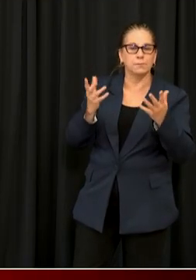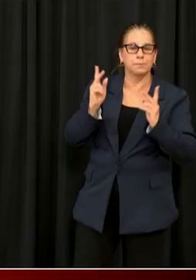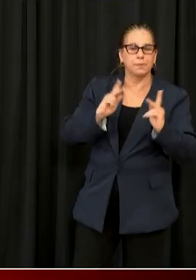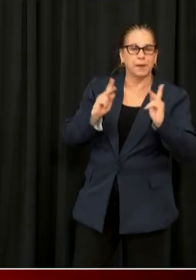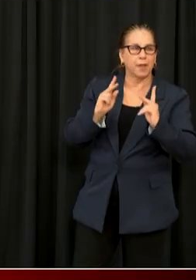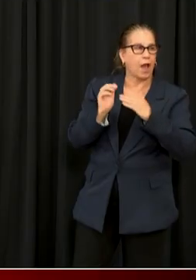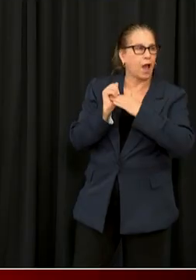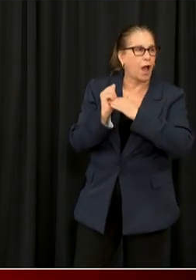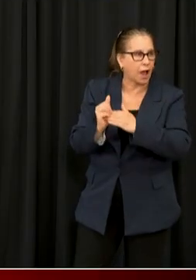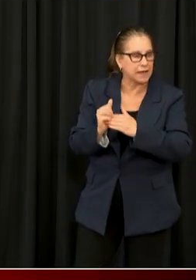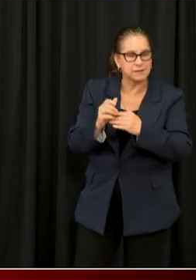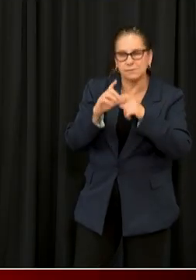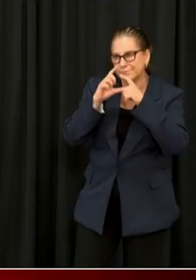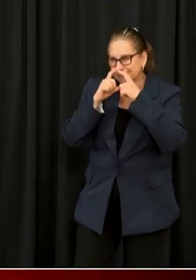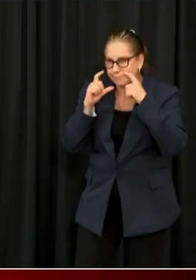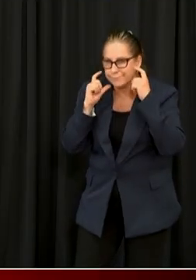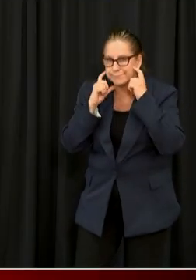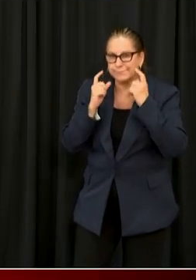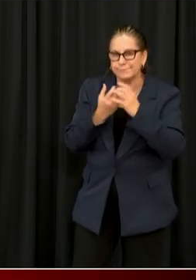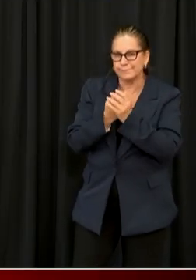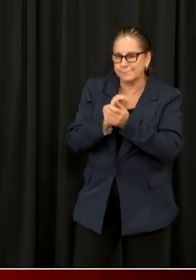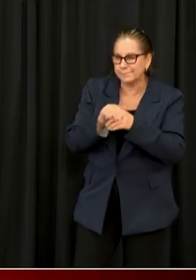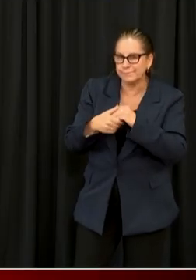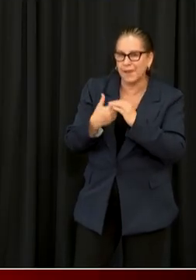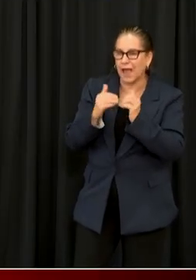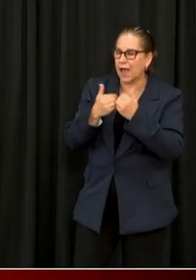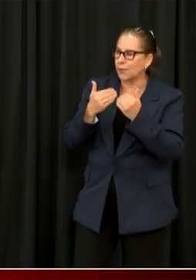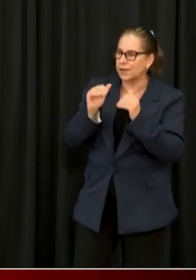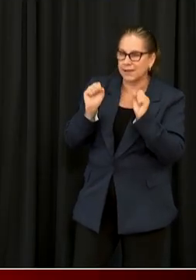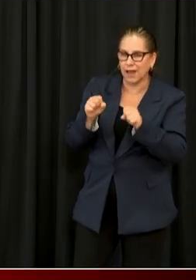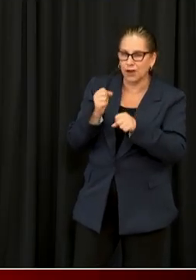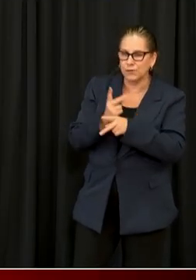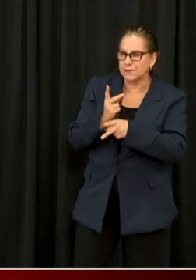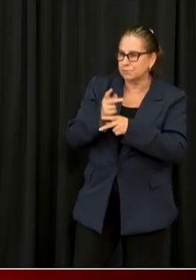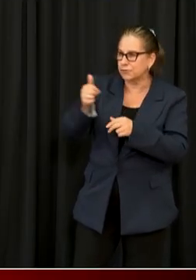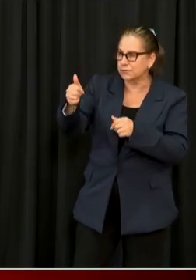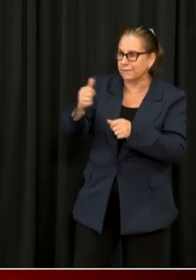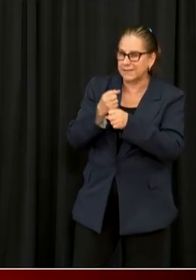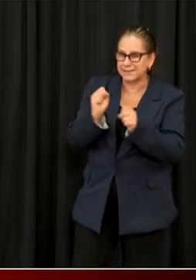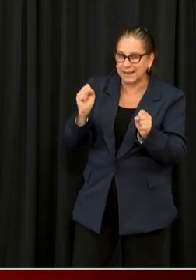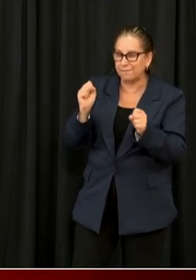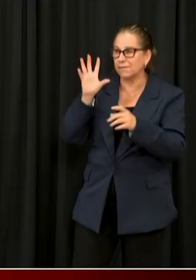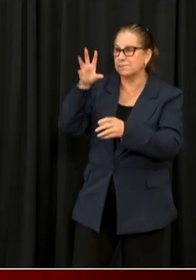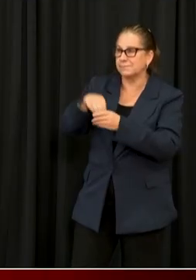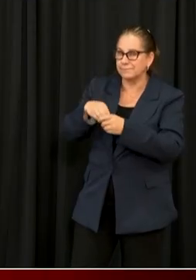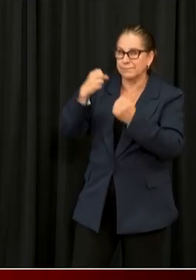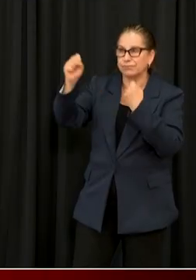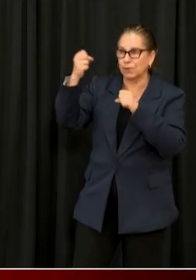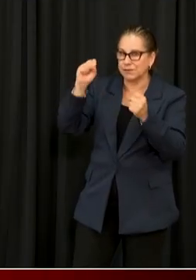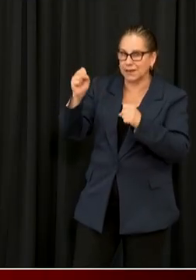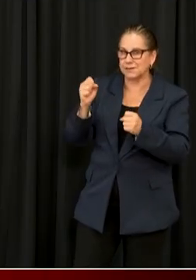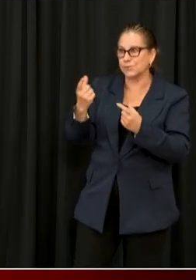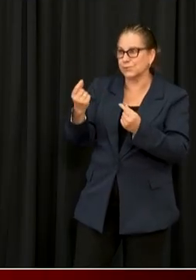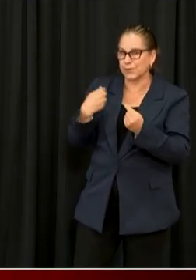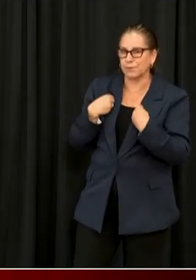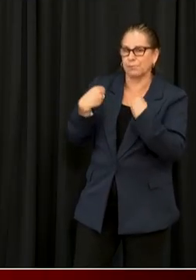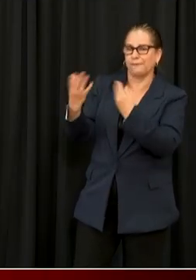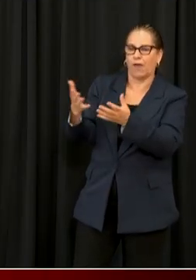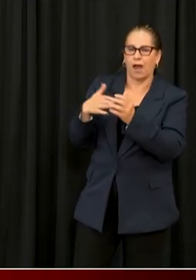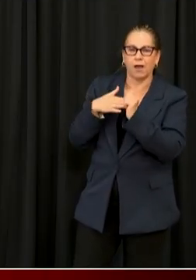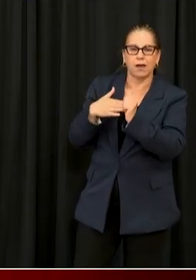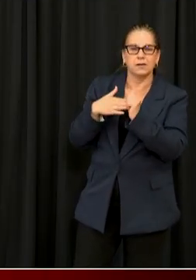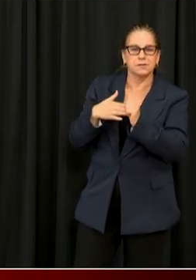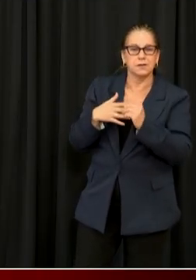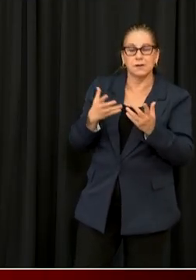can in terms of how they can participate and exercise their First Amendment rights. We